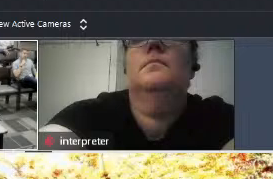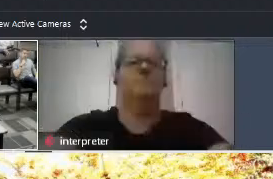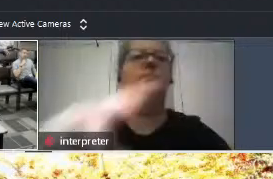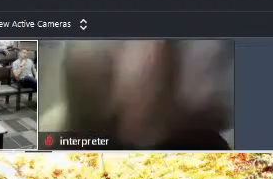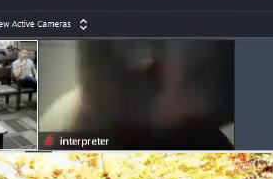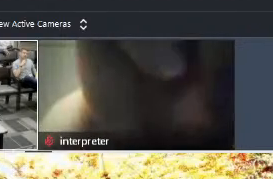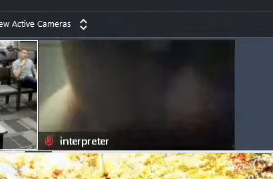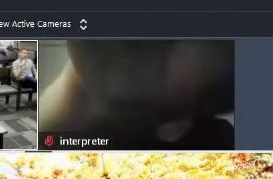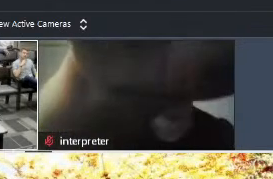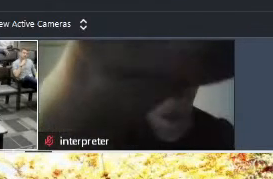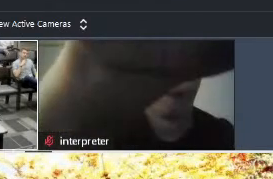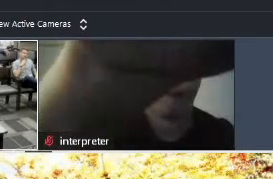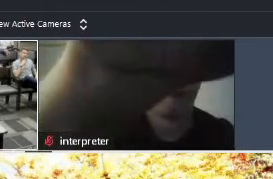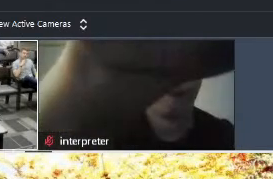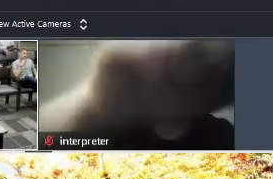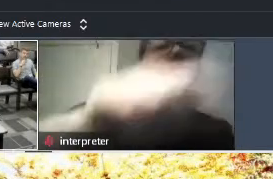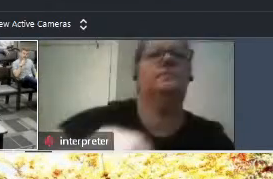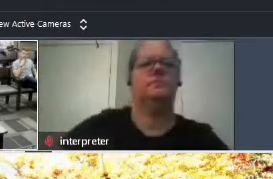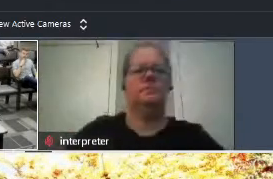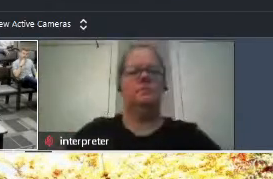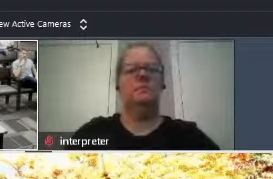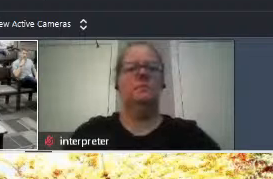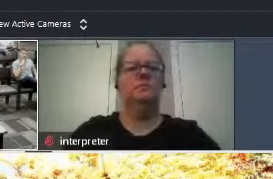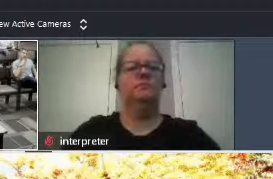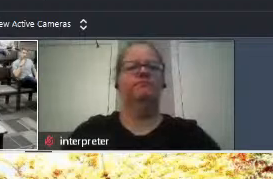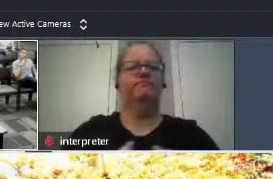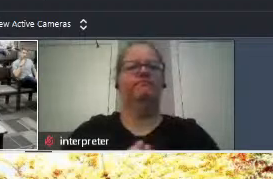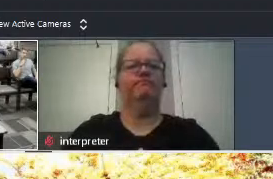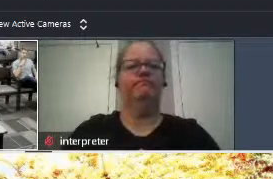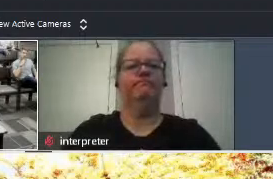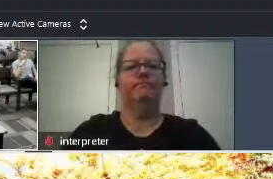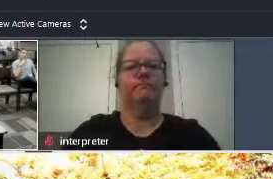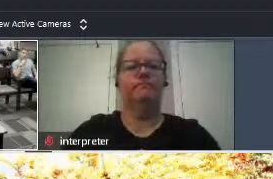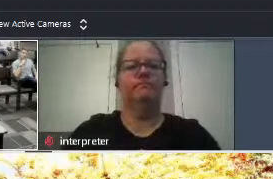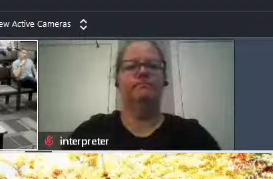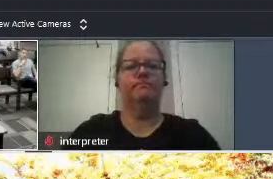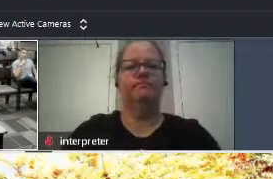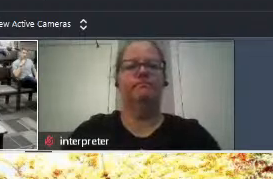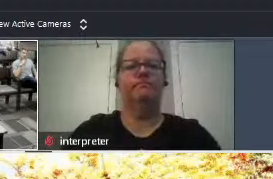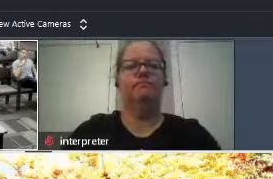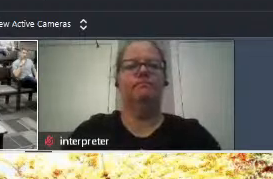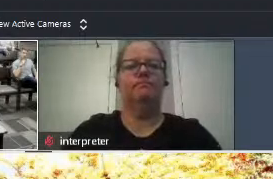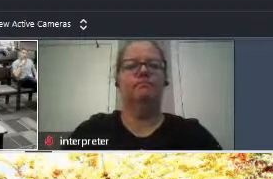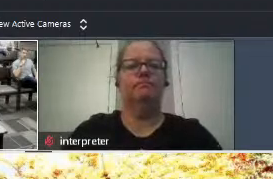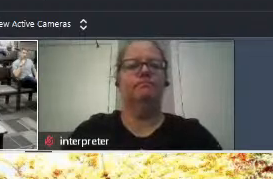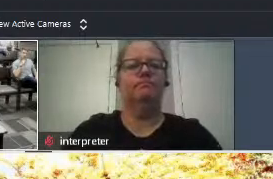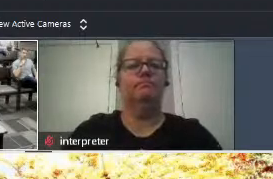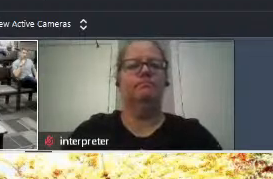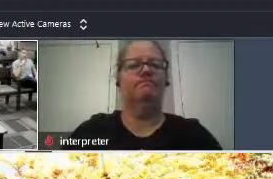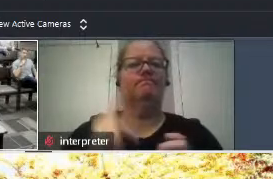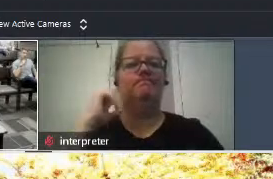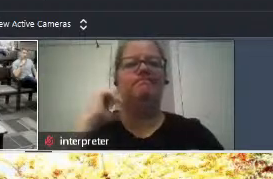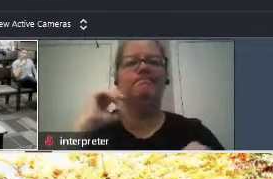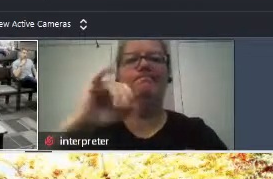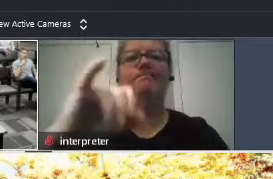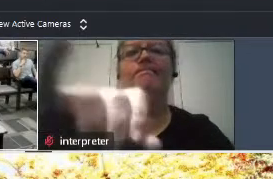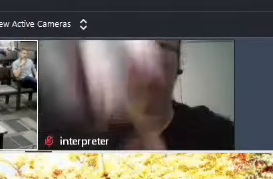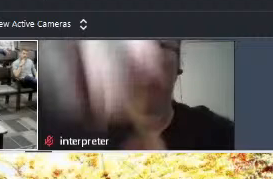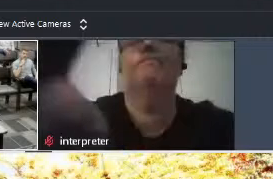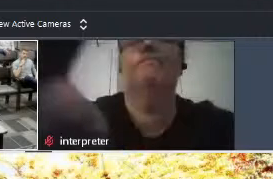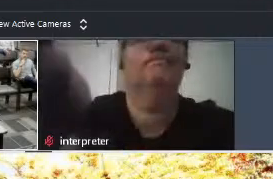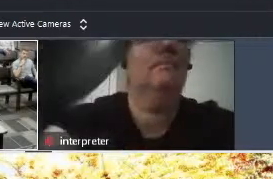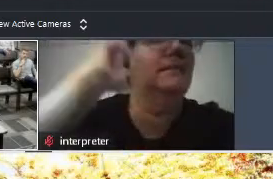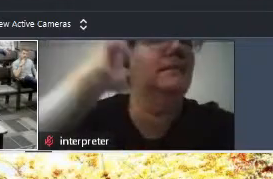view right from the entrance to the park there, which is at Butler, straight through to